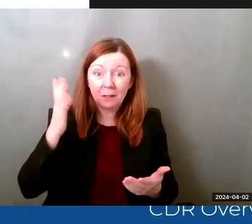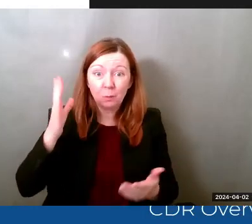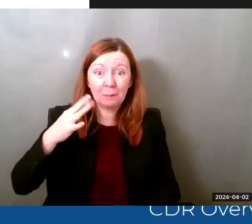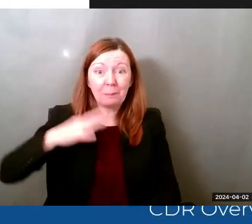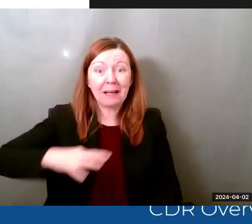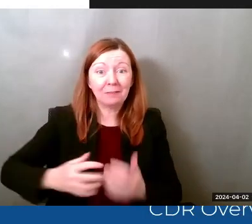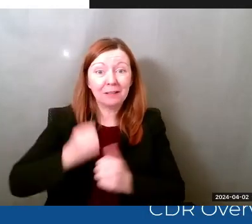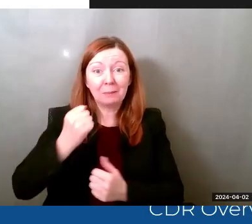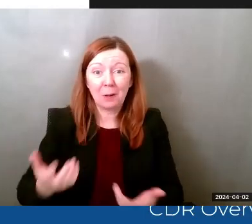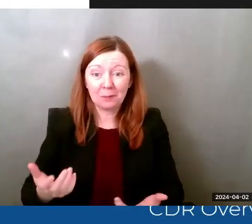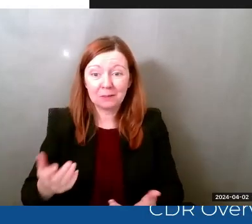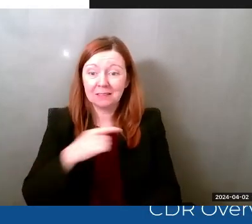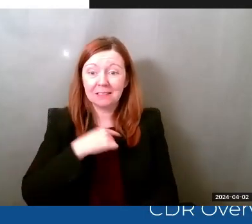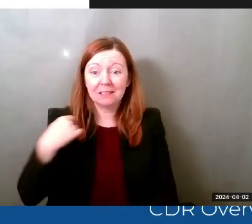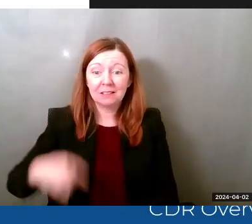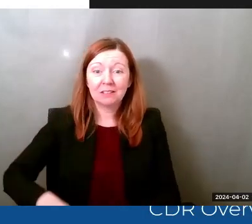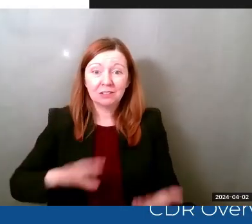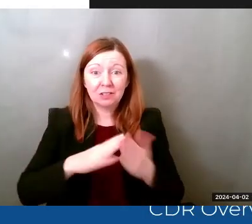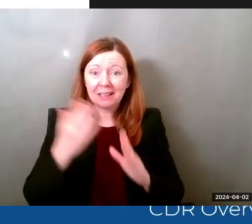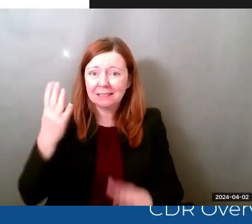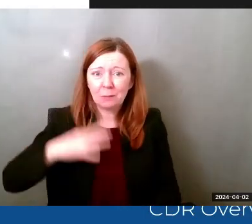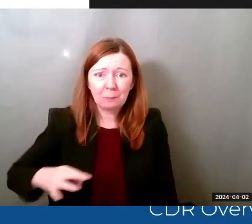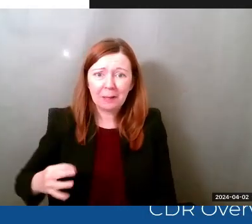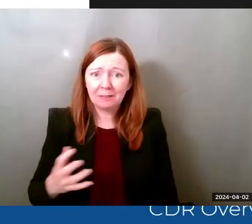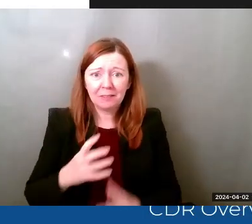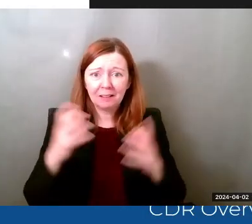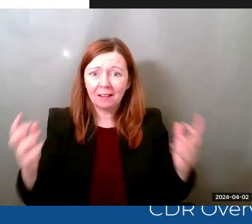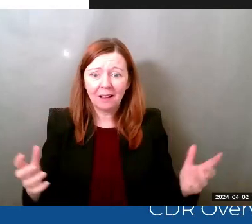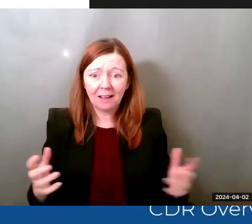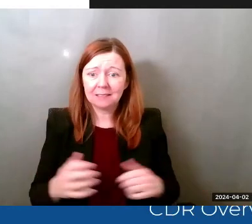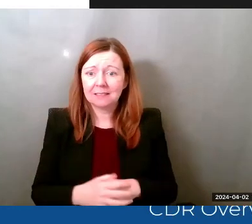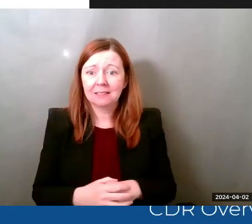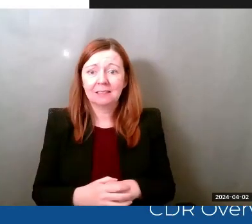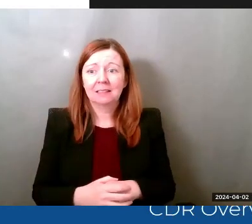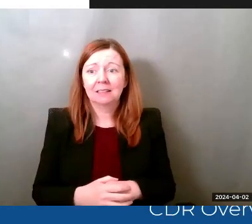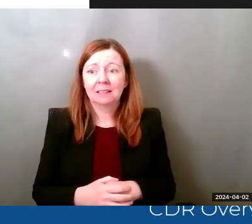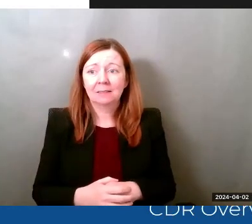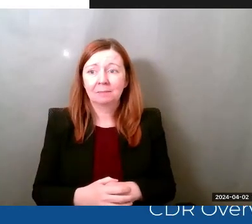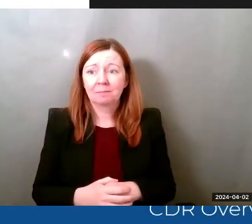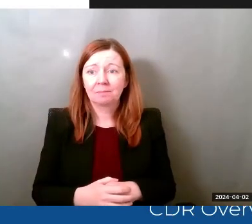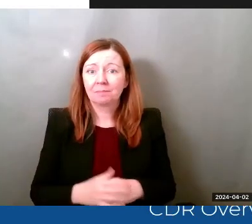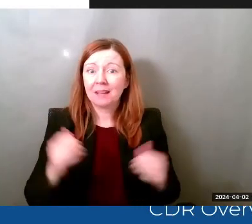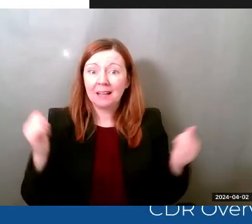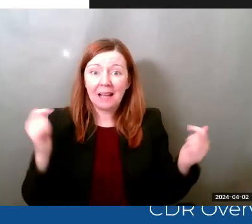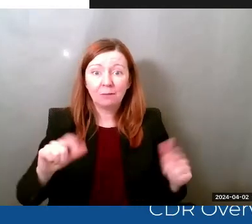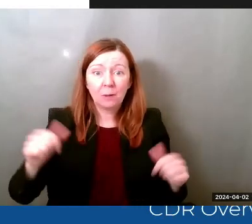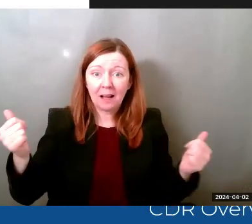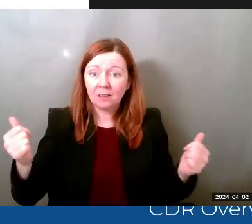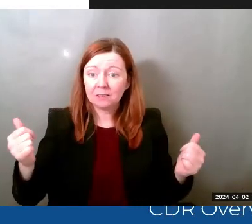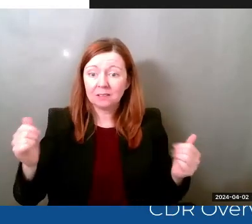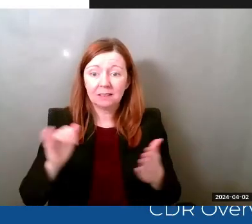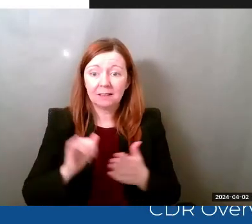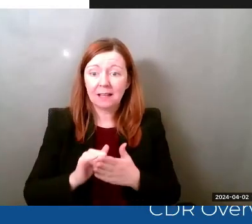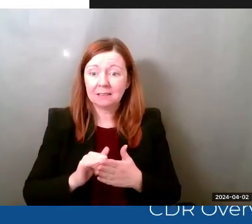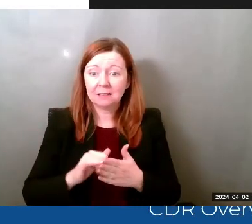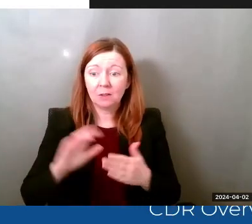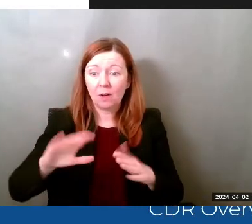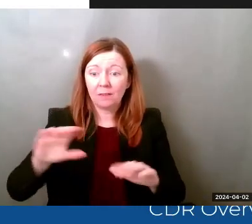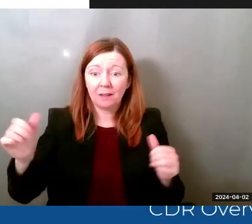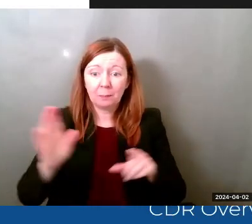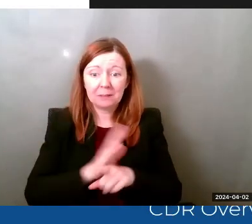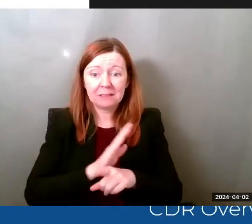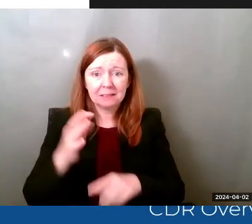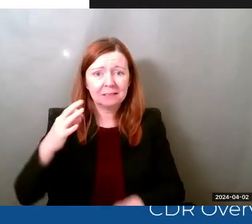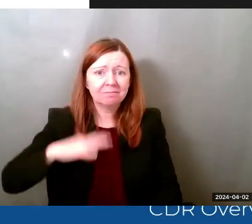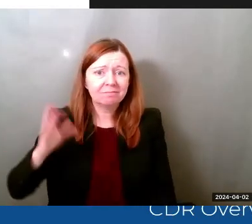most. Chinatown's going to benefit tremendously, and everybody else that all the other businesses